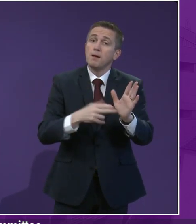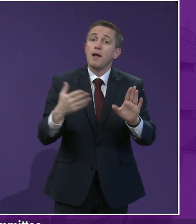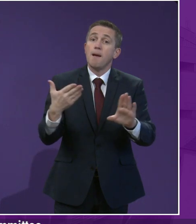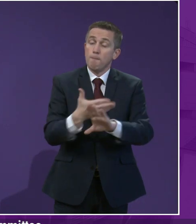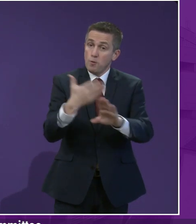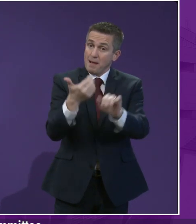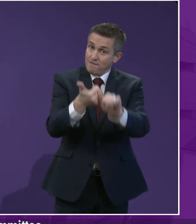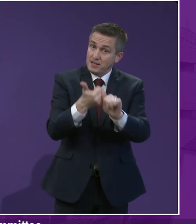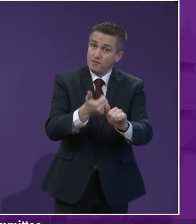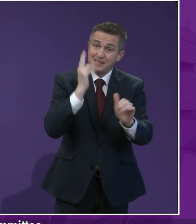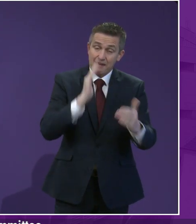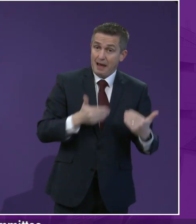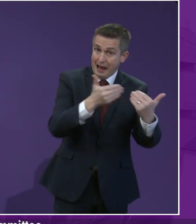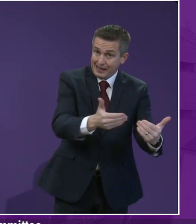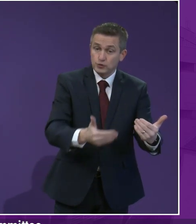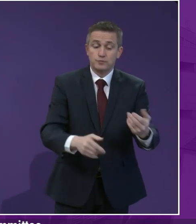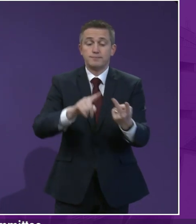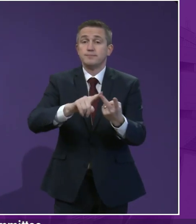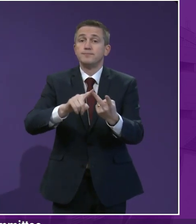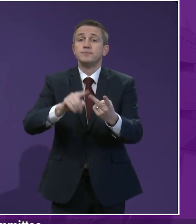using British Sign Language this morning.